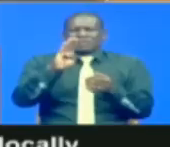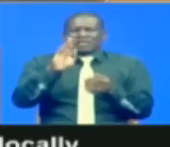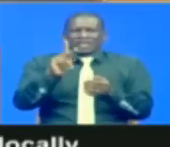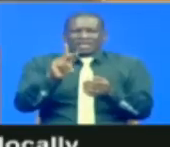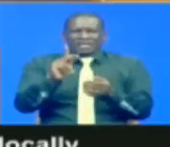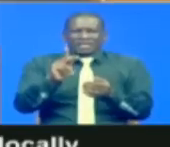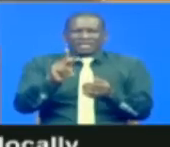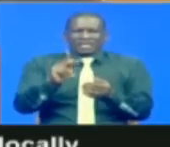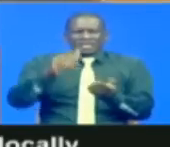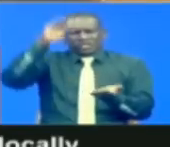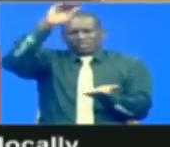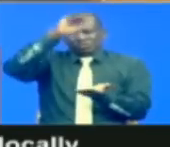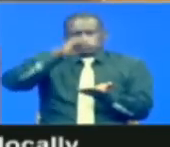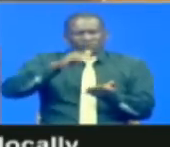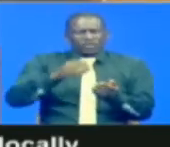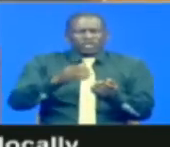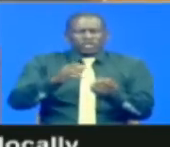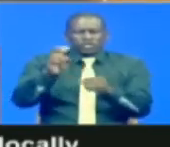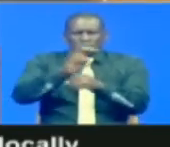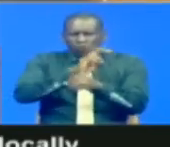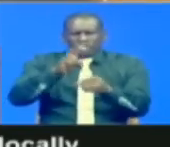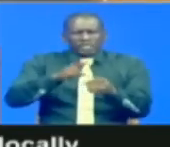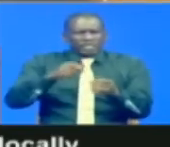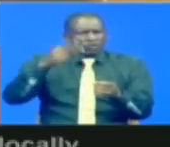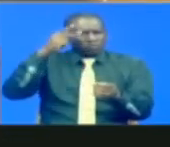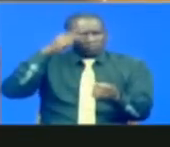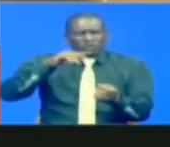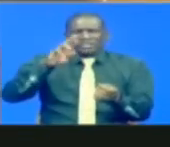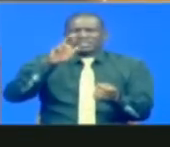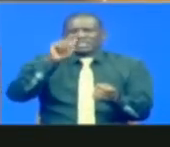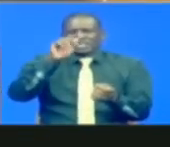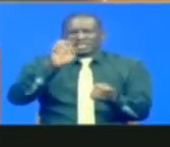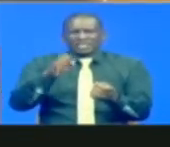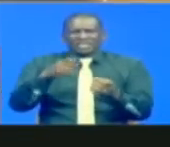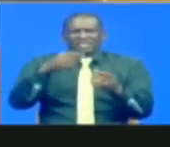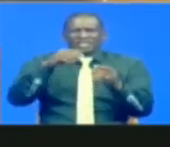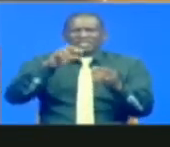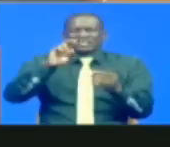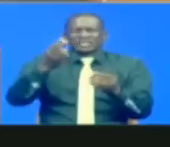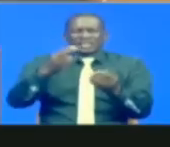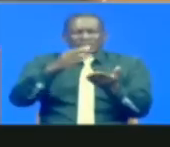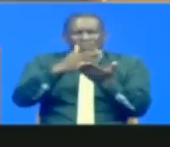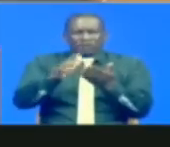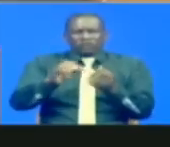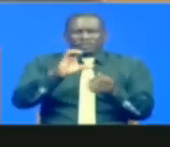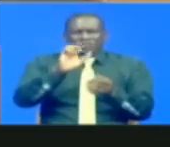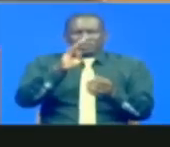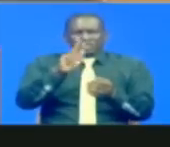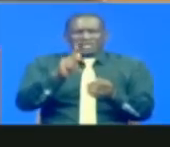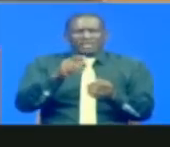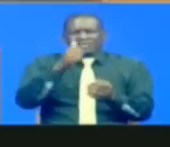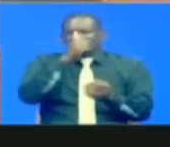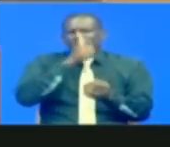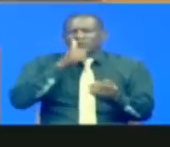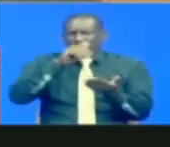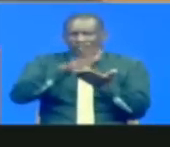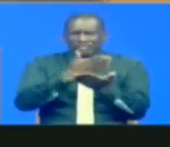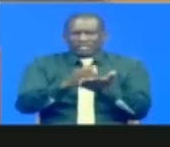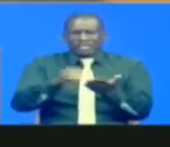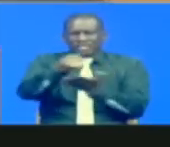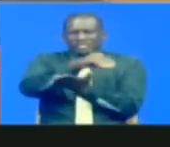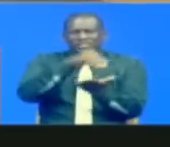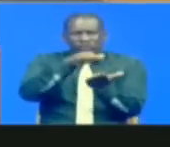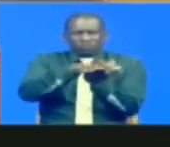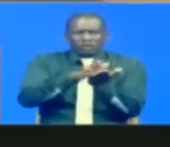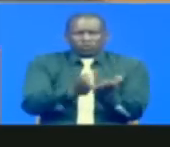monetary policy rate. CBK, the second factor is private sector credit. The central bank is keen to expand